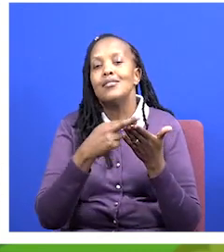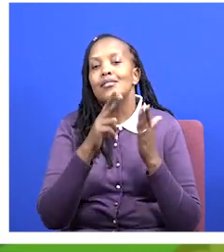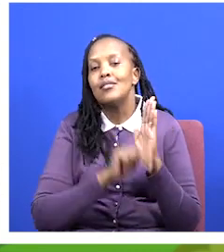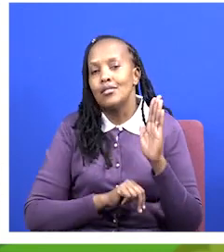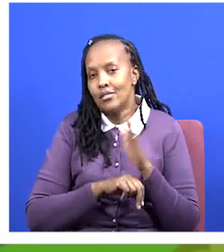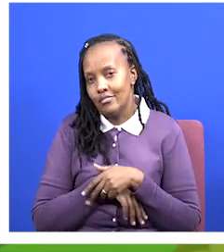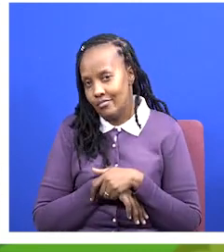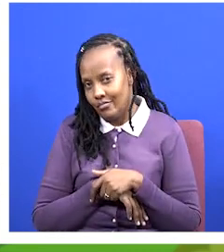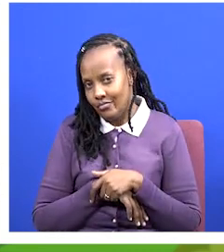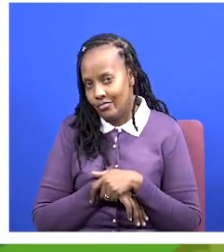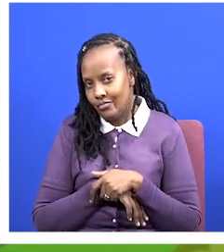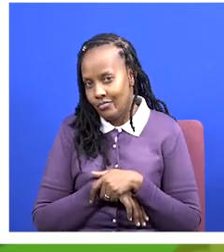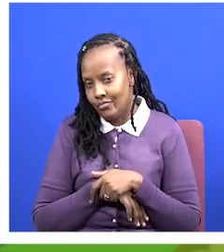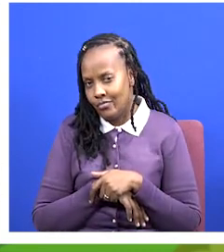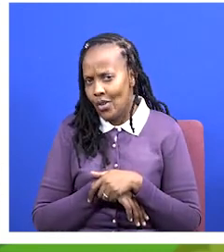way.